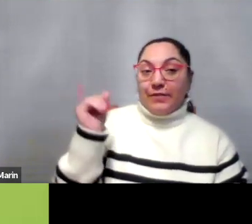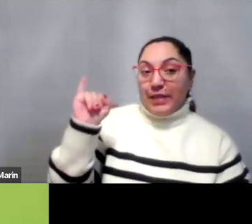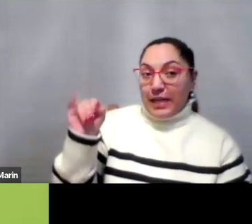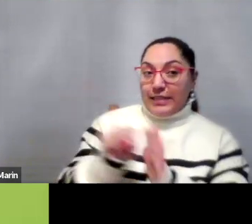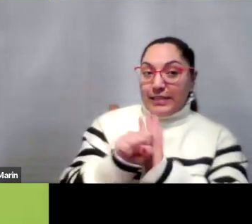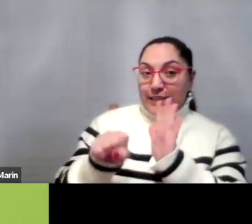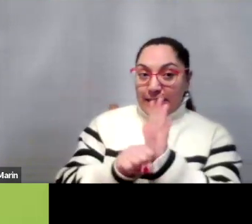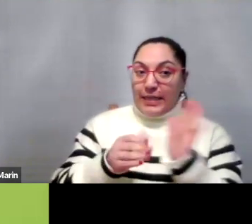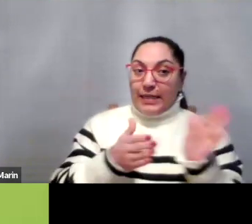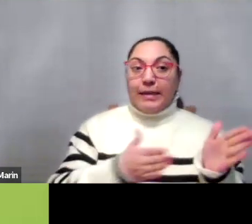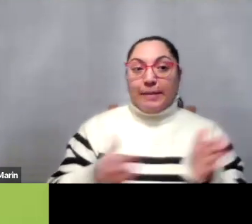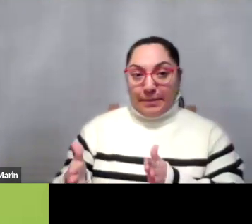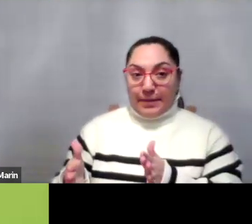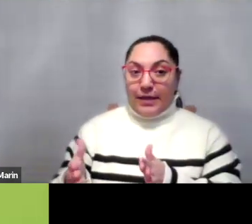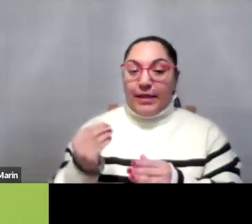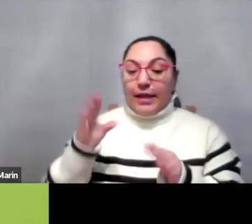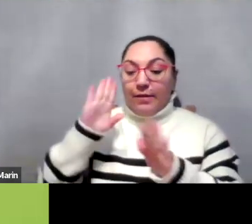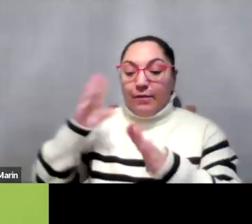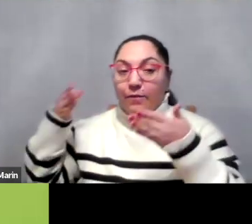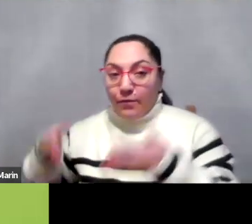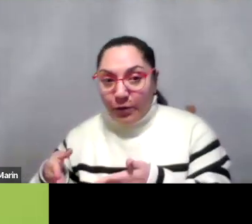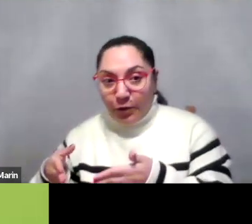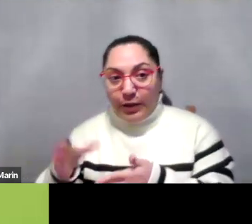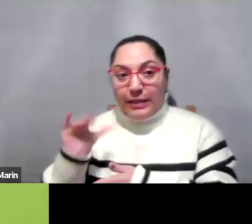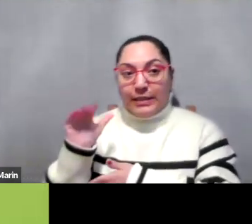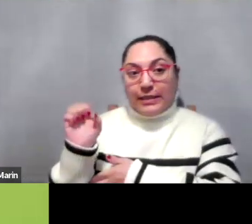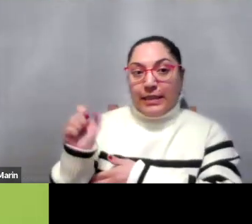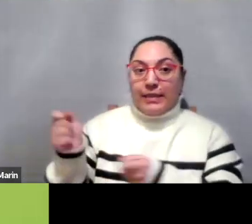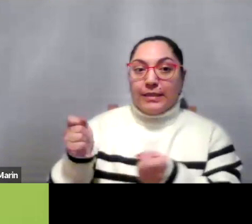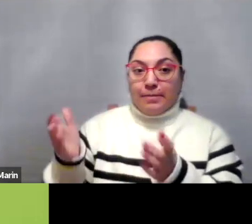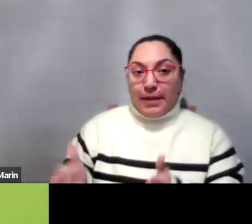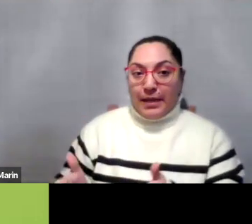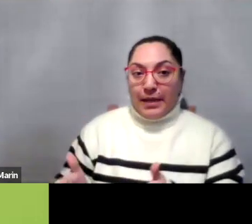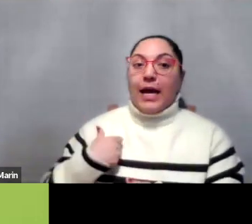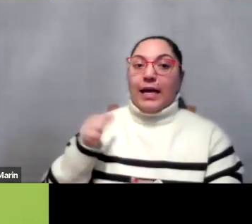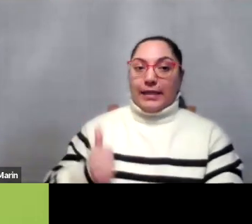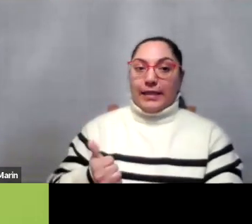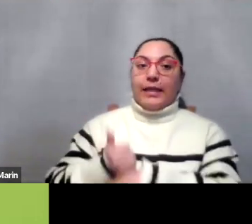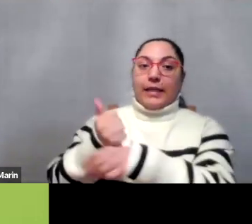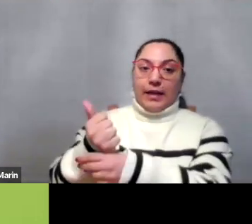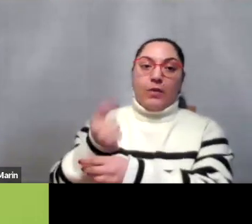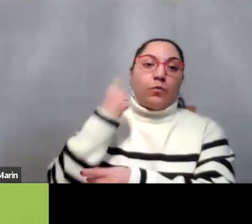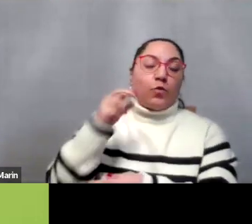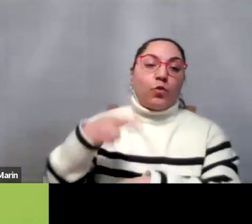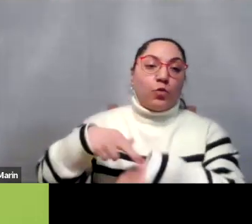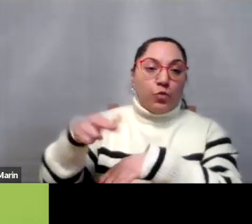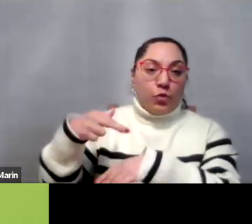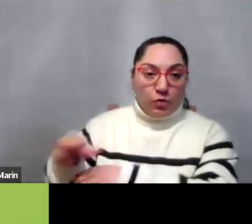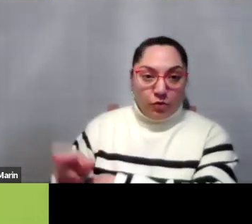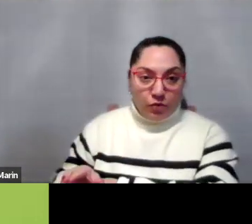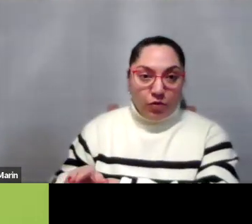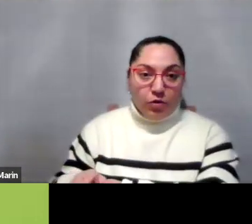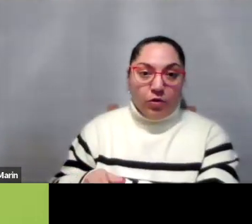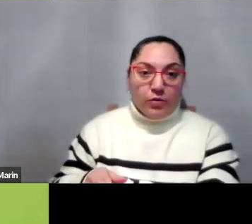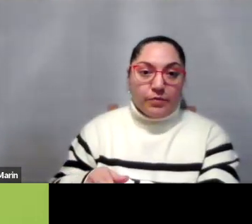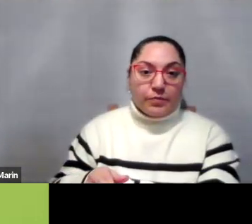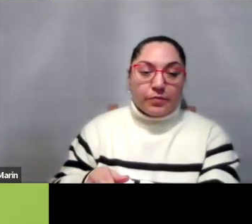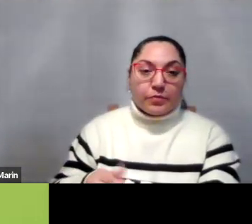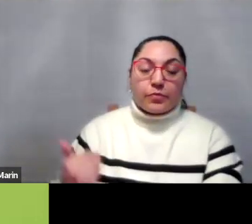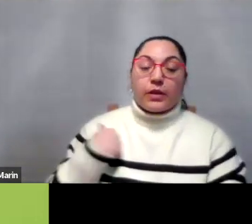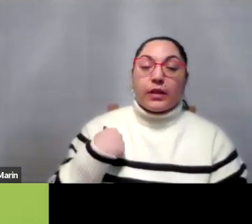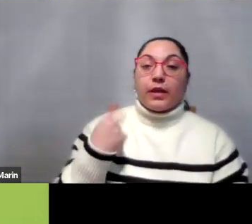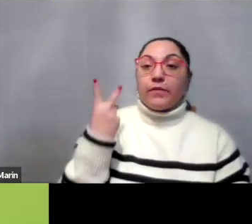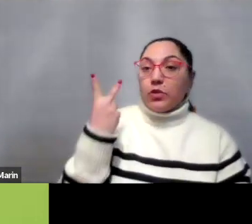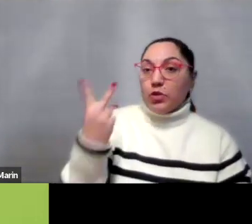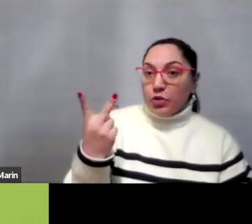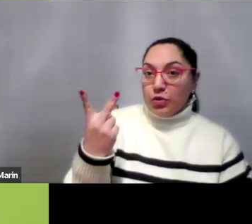and targeted case management is another service that I can help you with referrals, and referrals can come to me. And we have two providers.